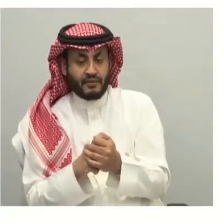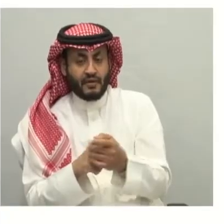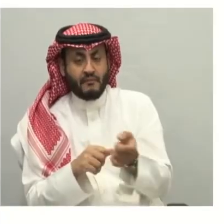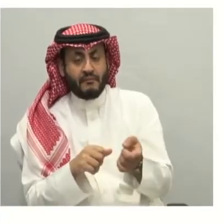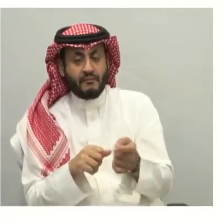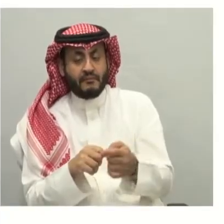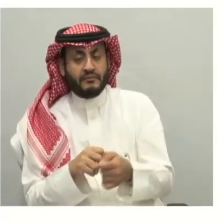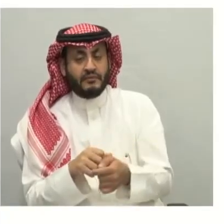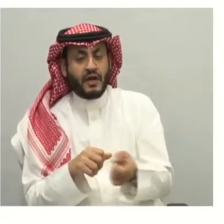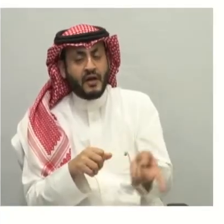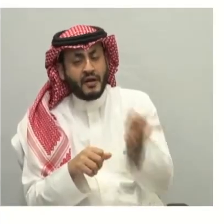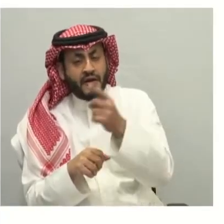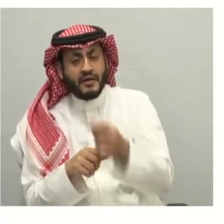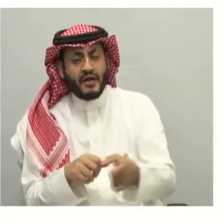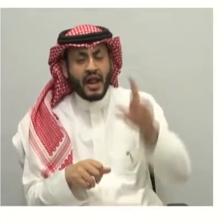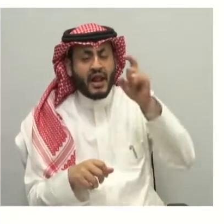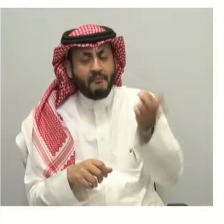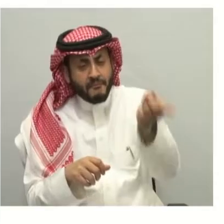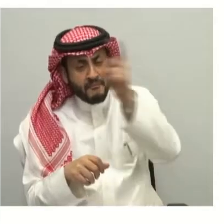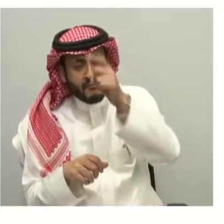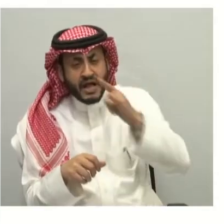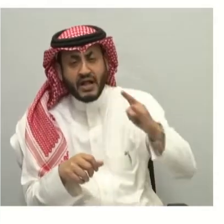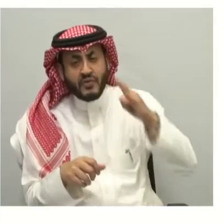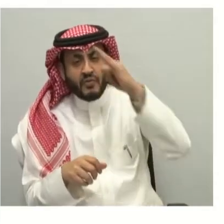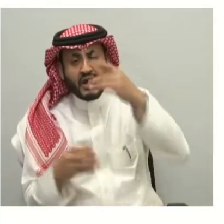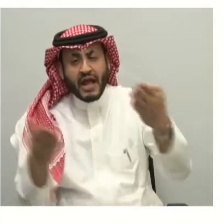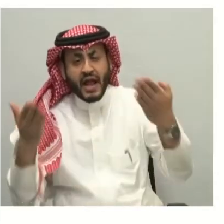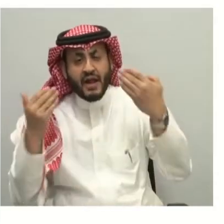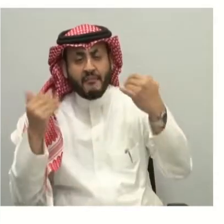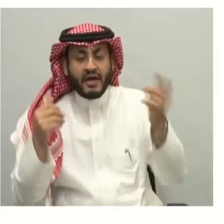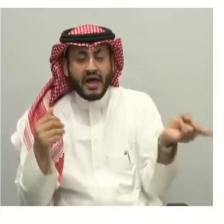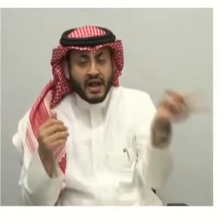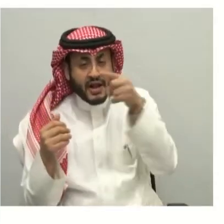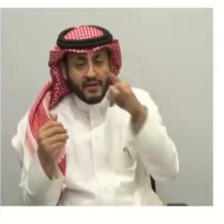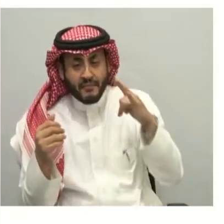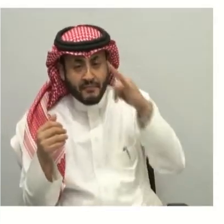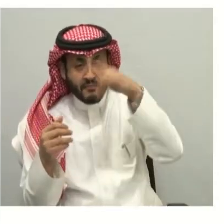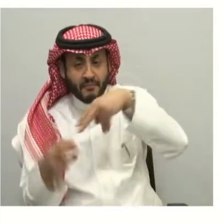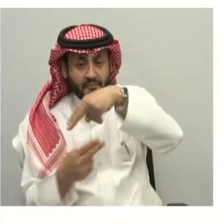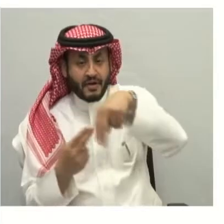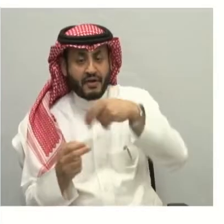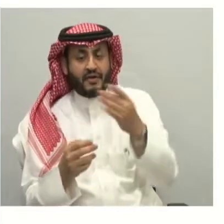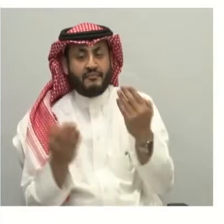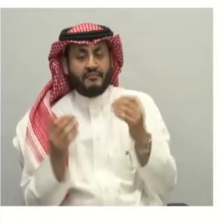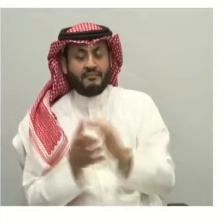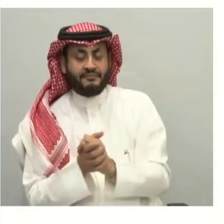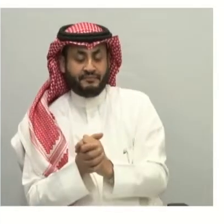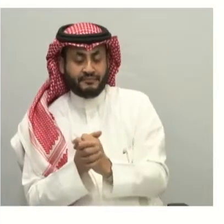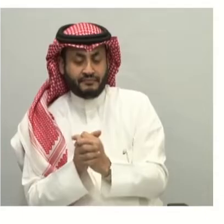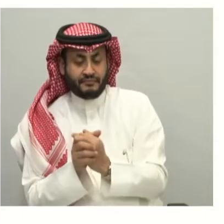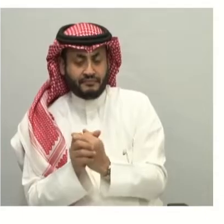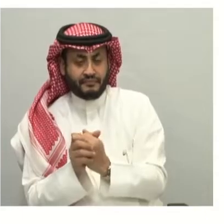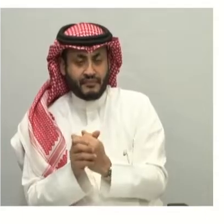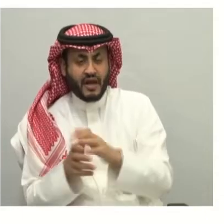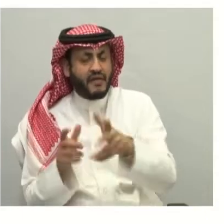to Mecca next month. I'm going to travel to Mecca next month. So here, going to, this is also something